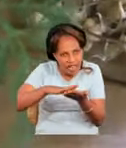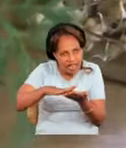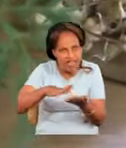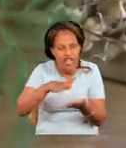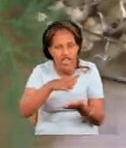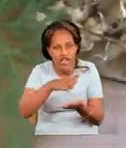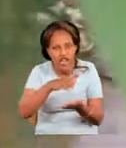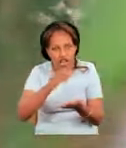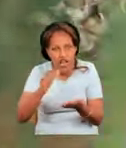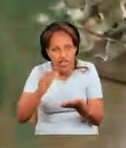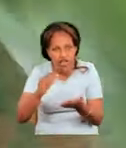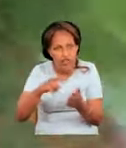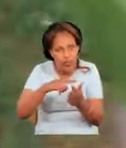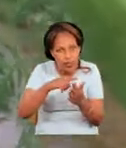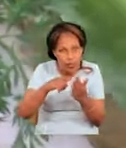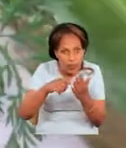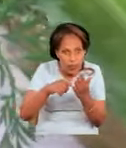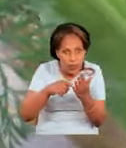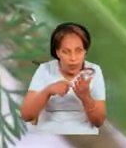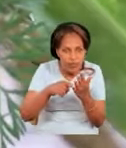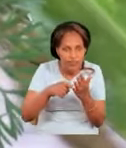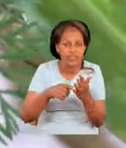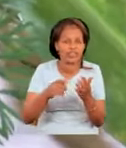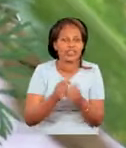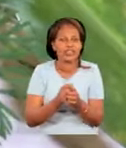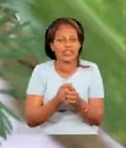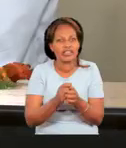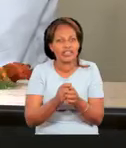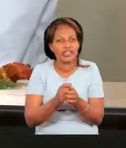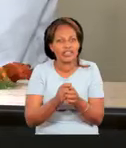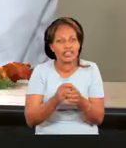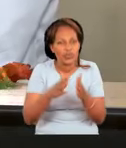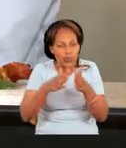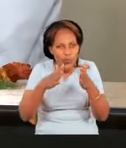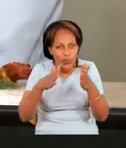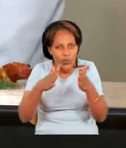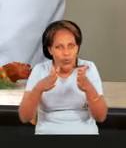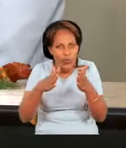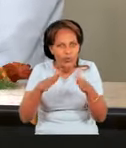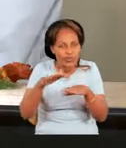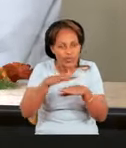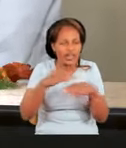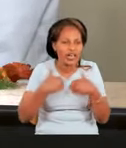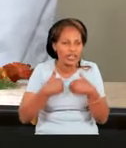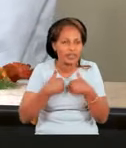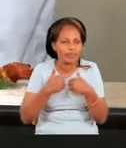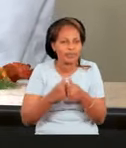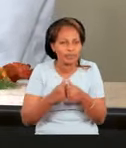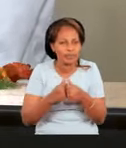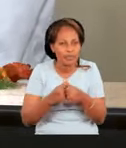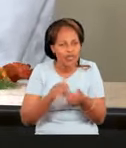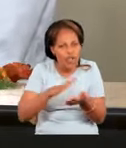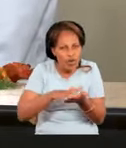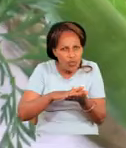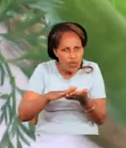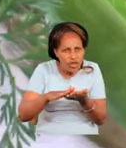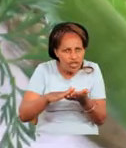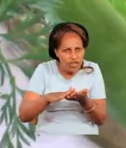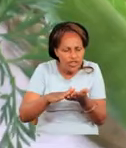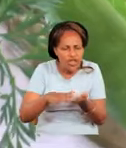broad surfaces. What is the advantage of having a flat and a